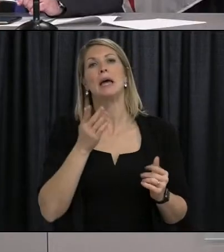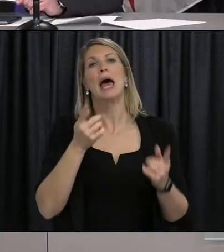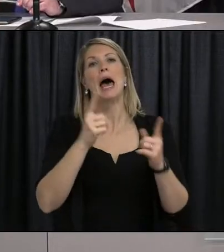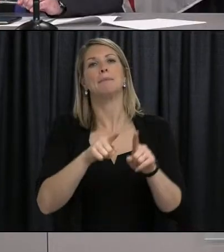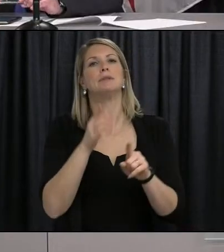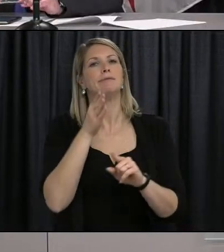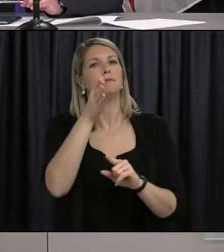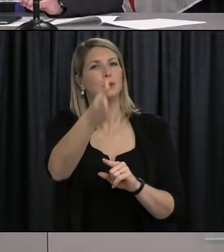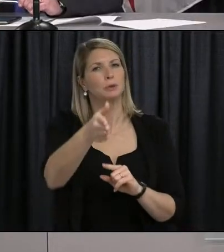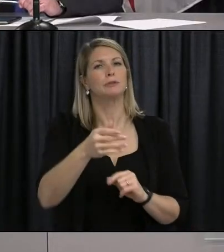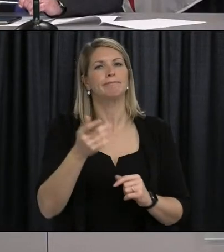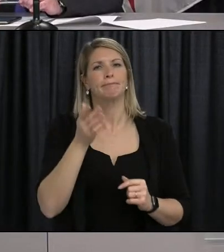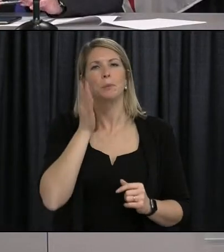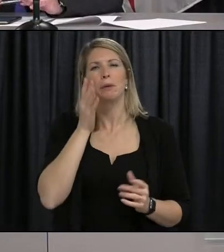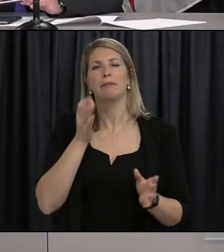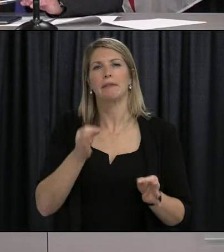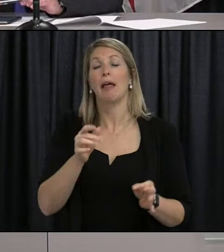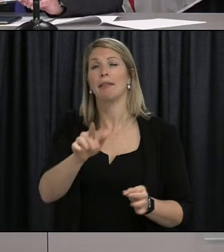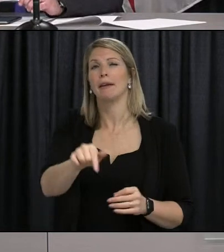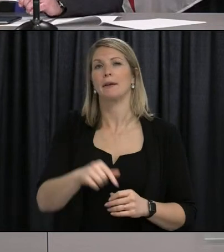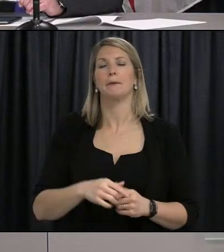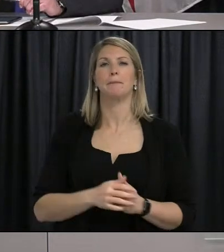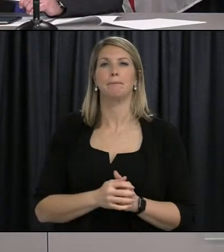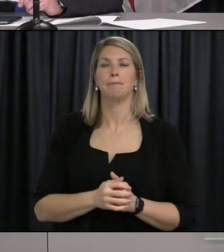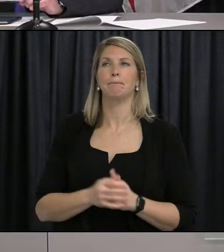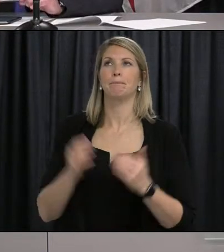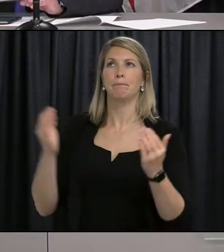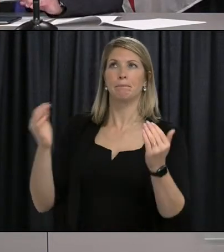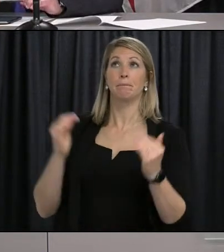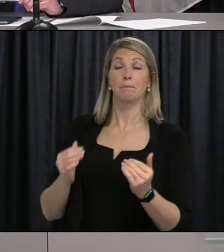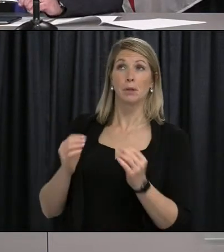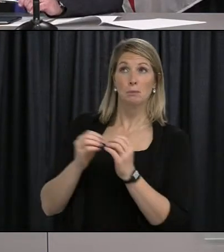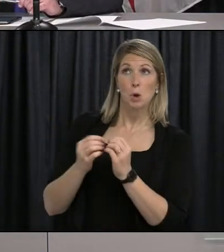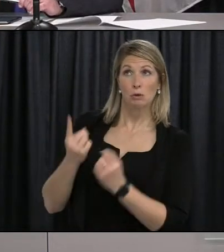Thank you. David Marr, do you have any final questions?